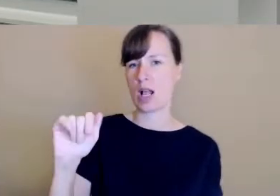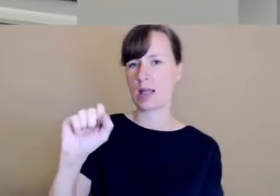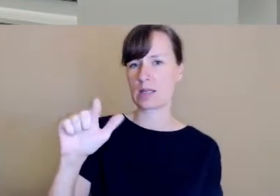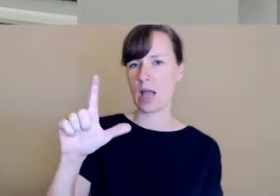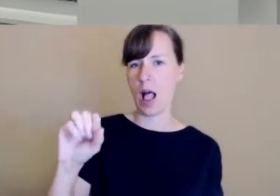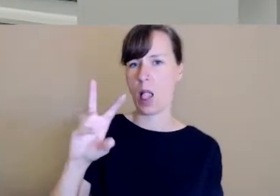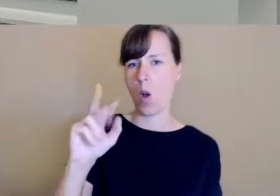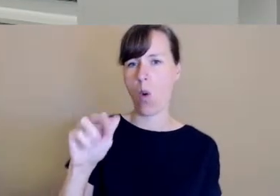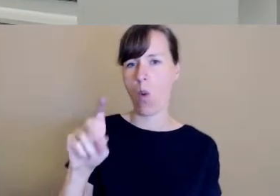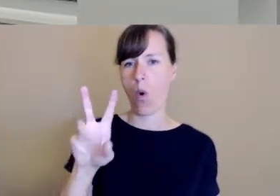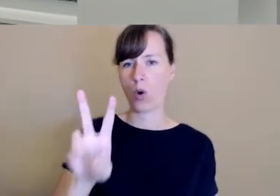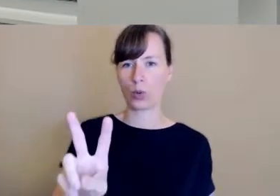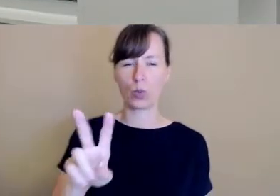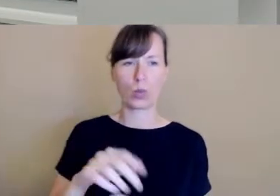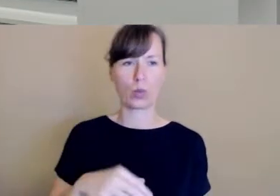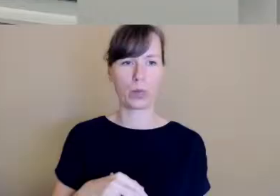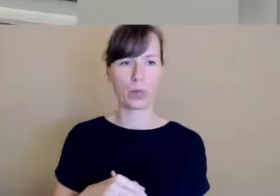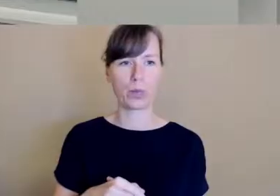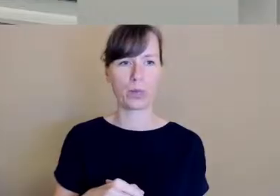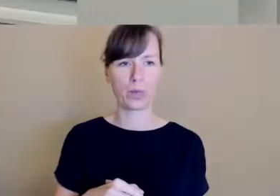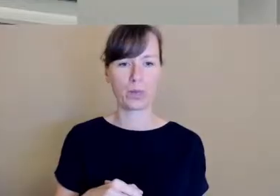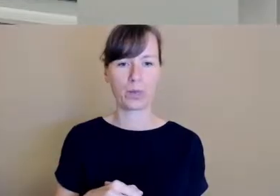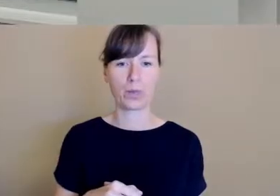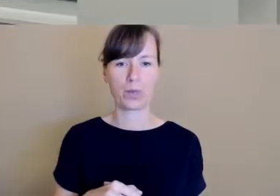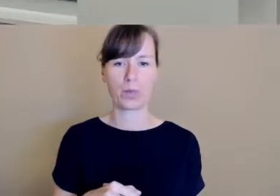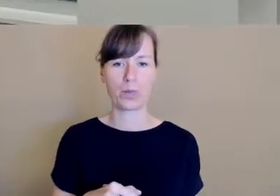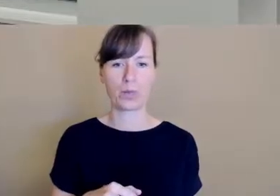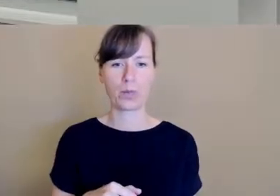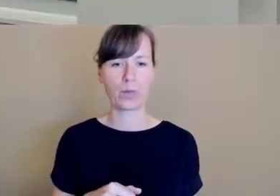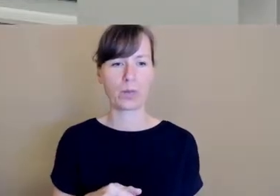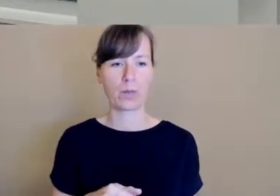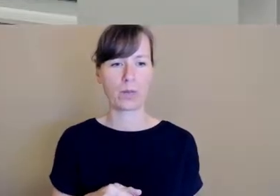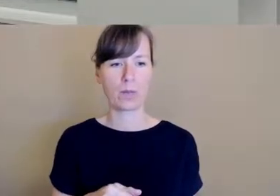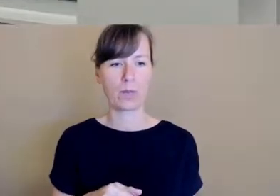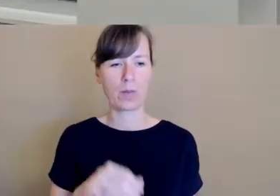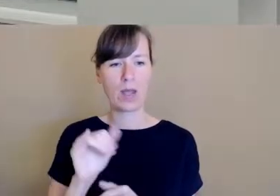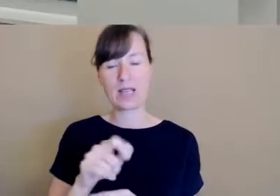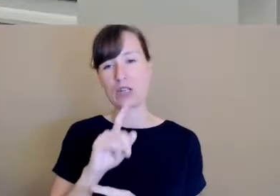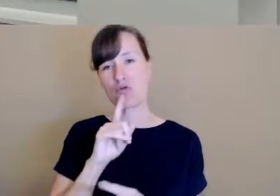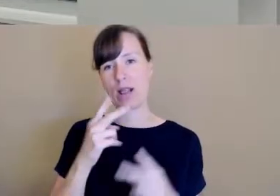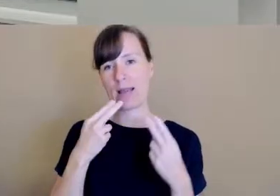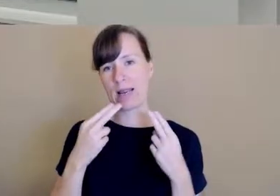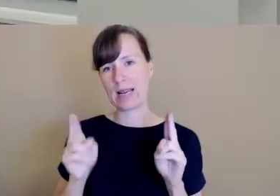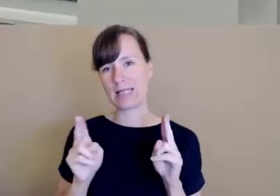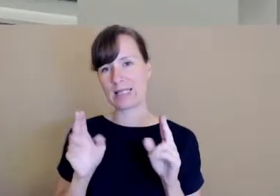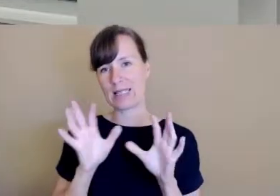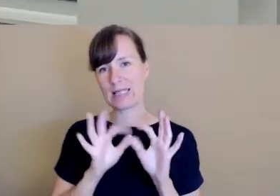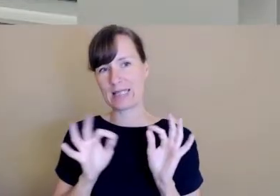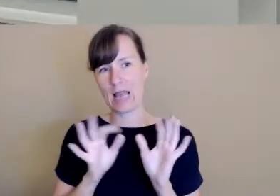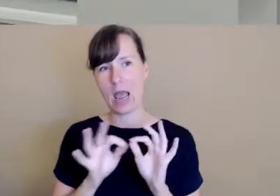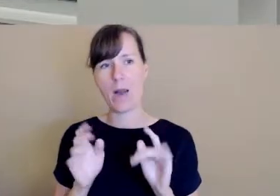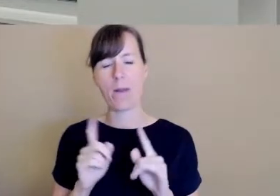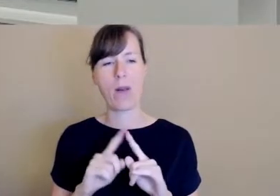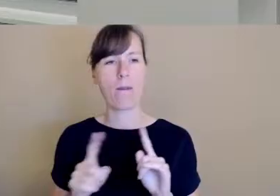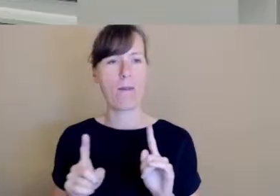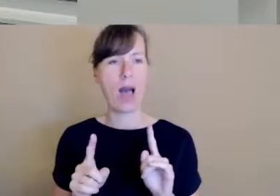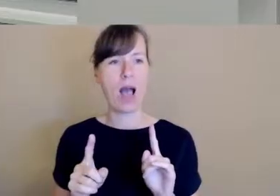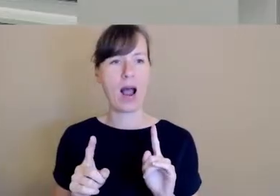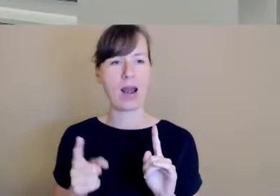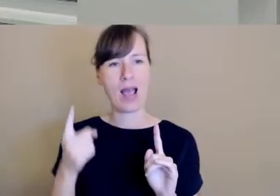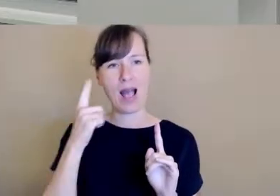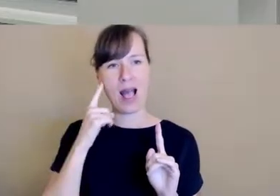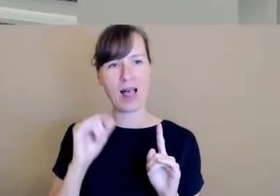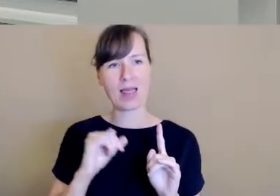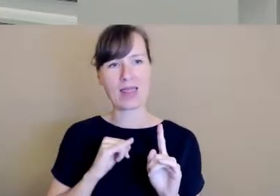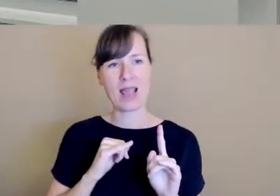this is really naive statement, but I think I heard that there was